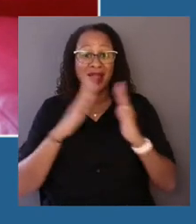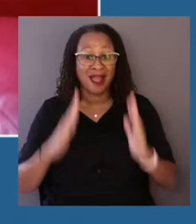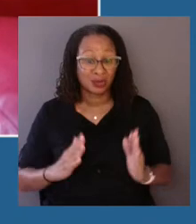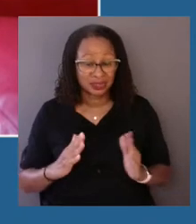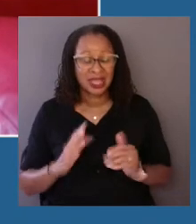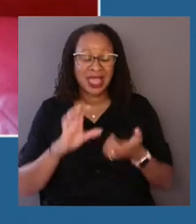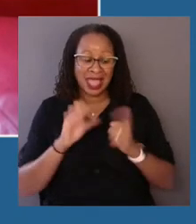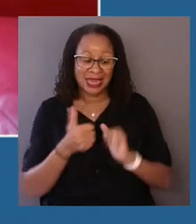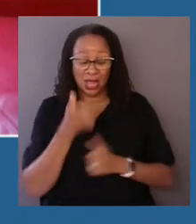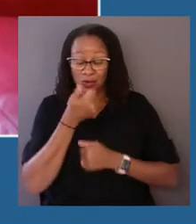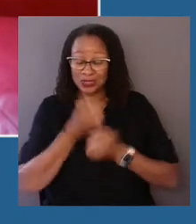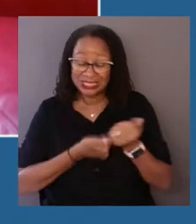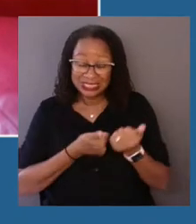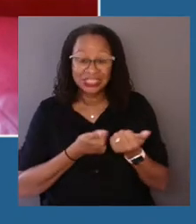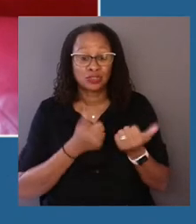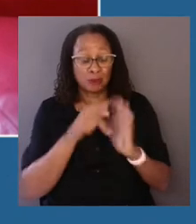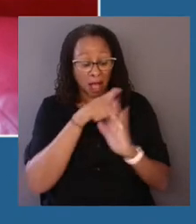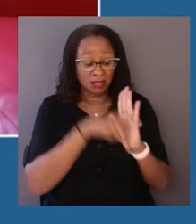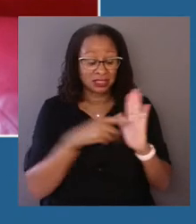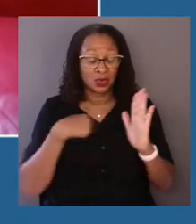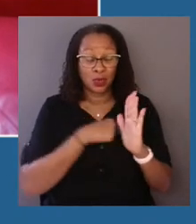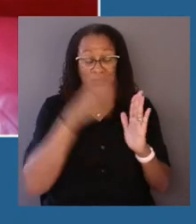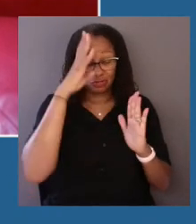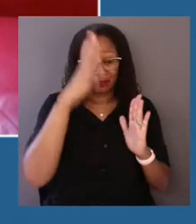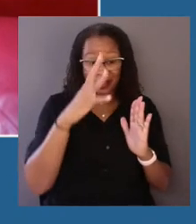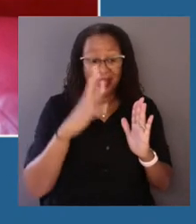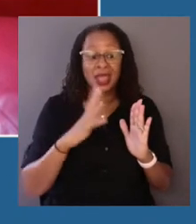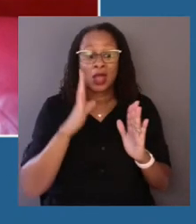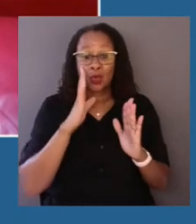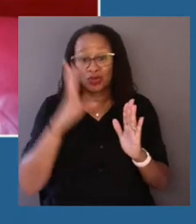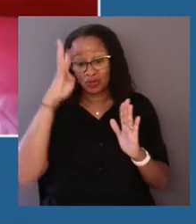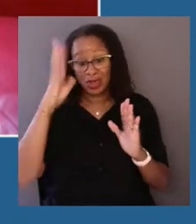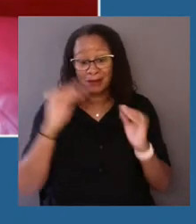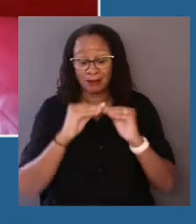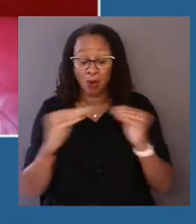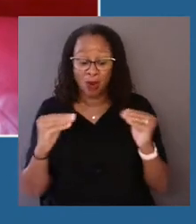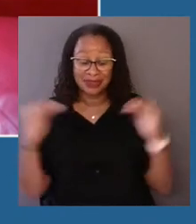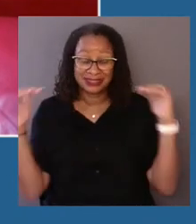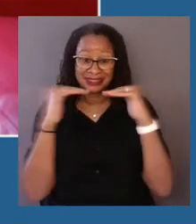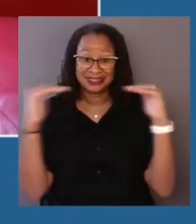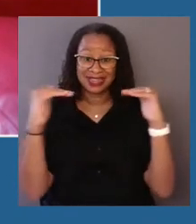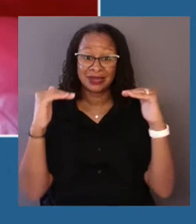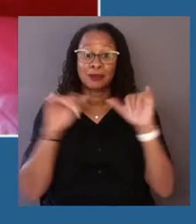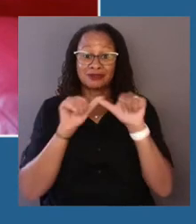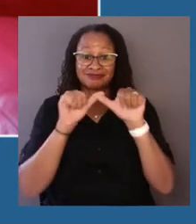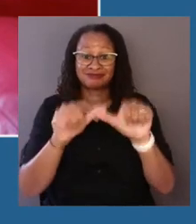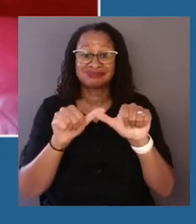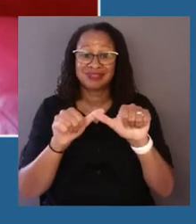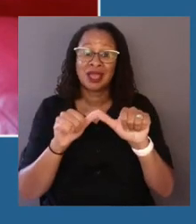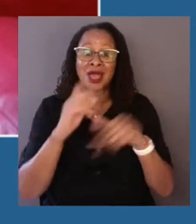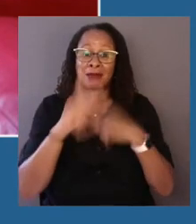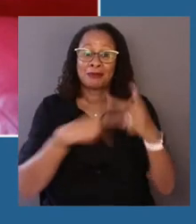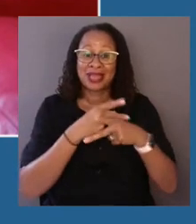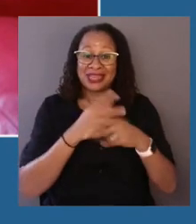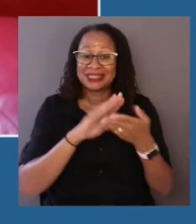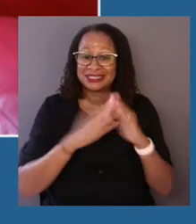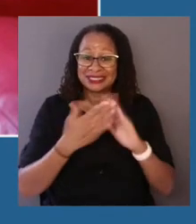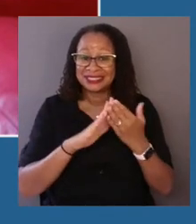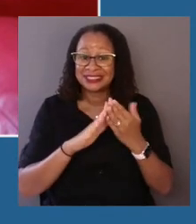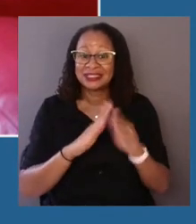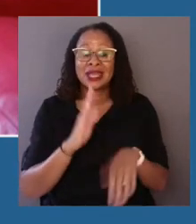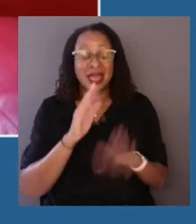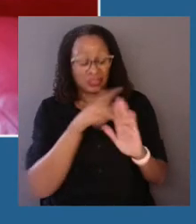of our policies that will create a more sustainable planet and city, how will those policies